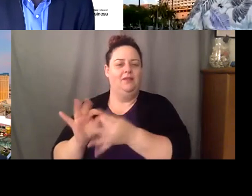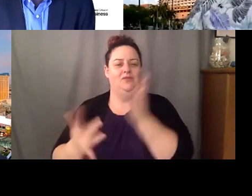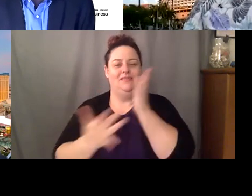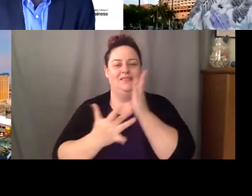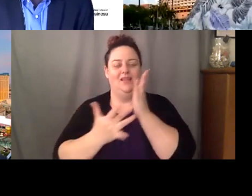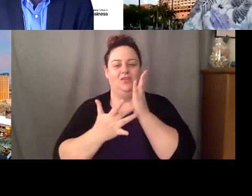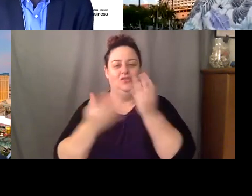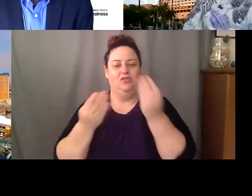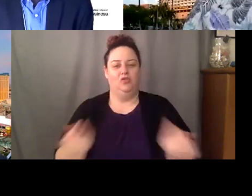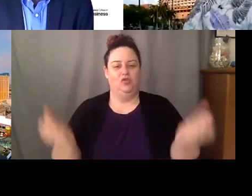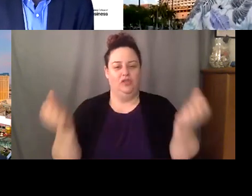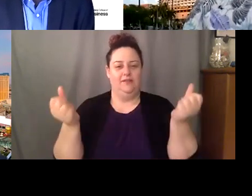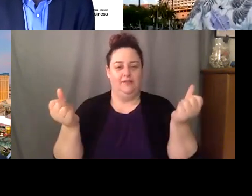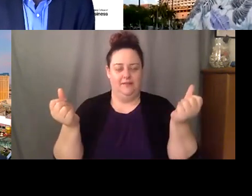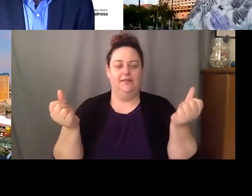technological solutions